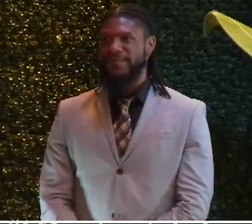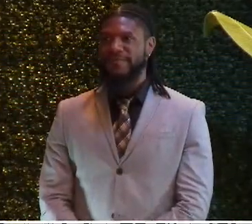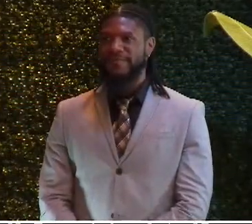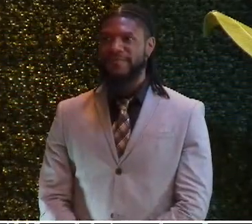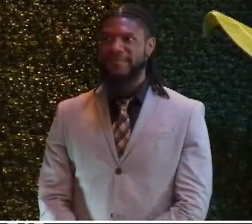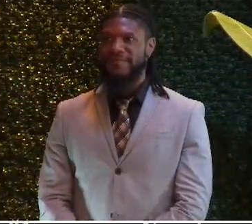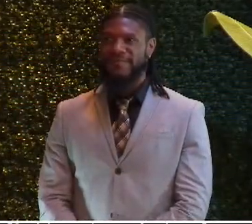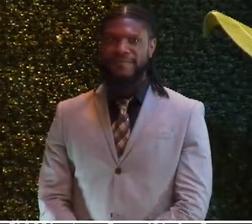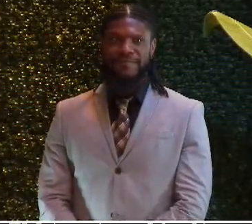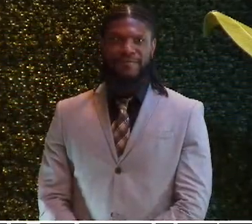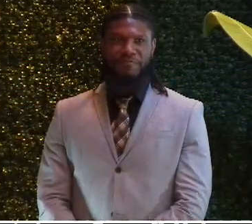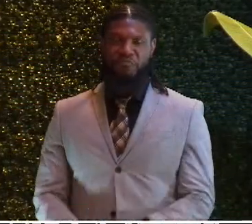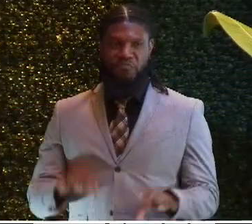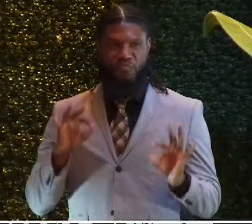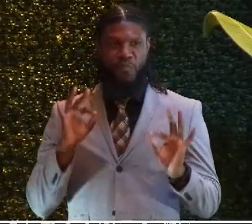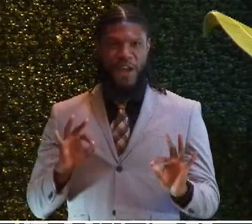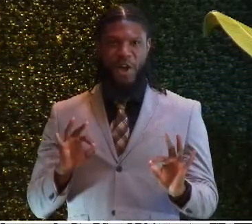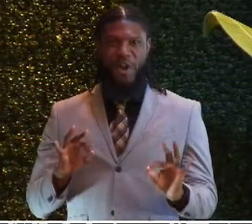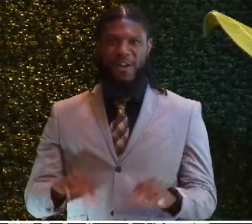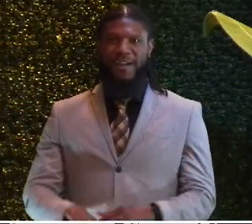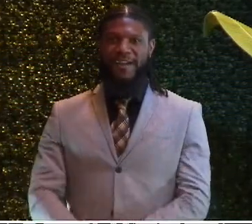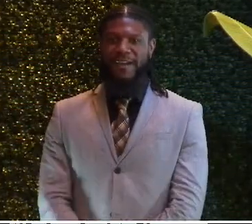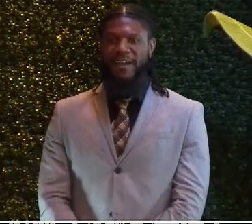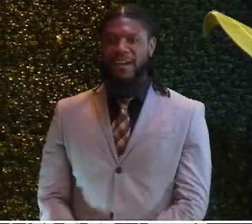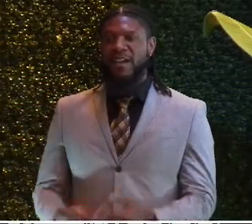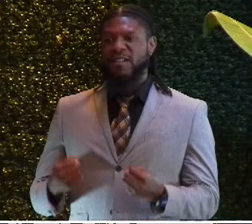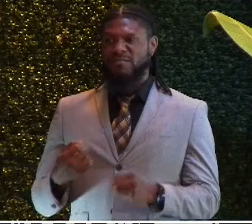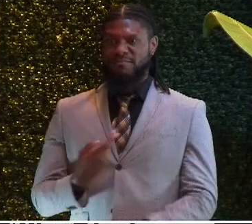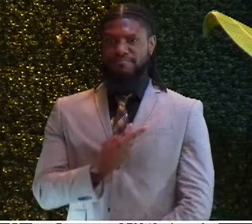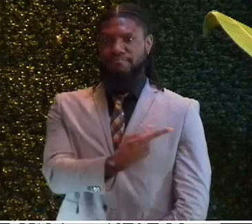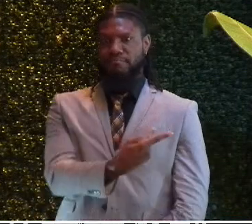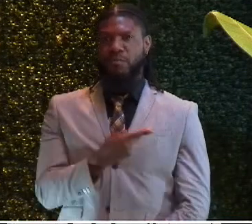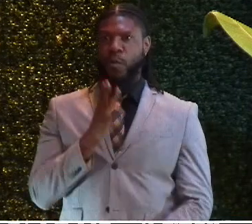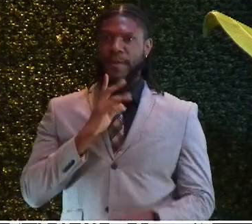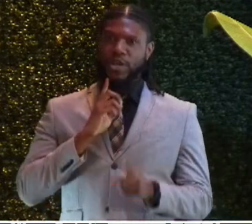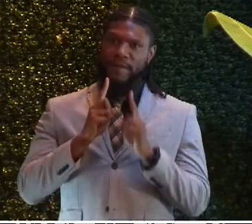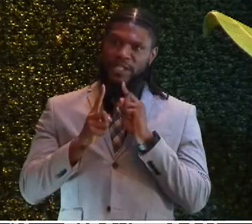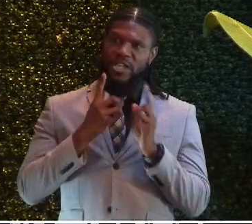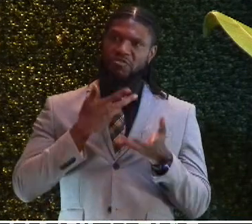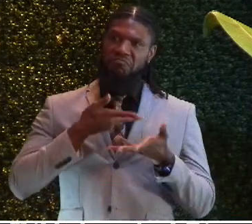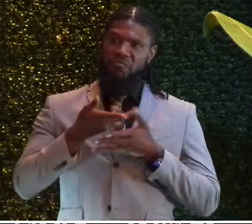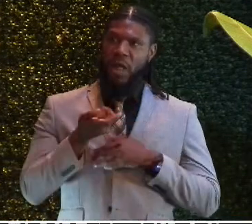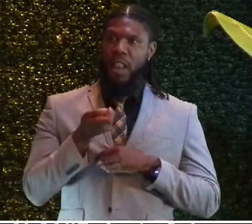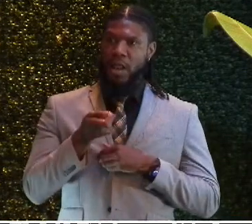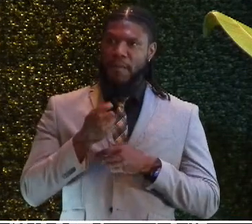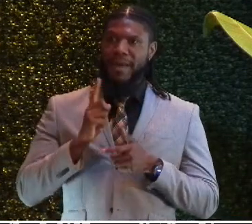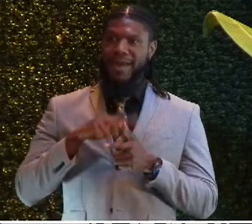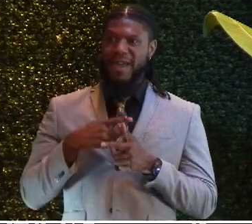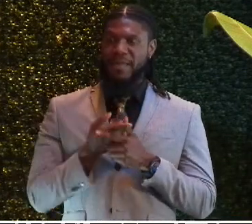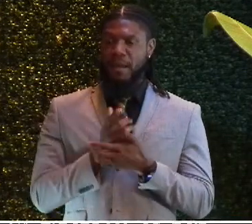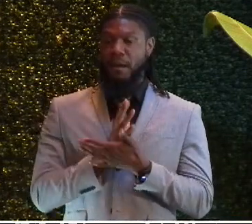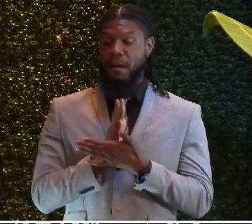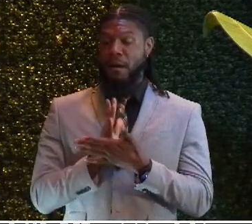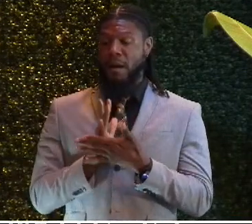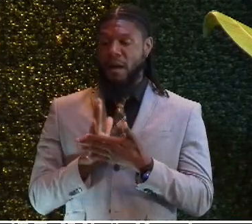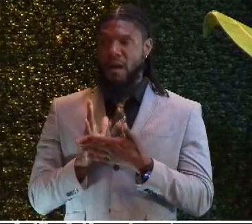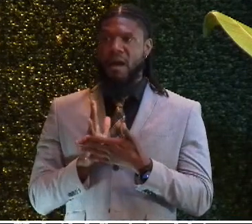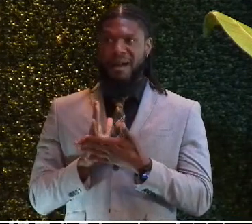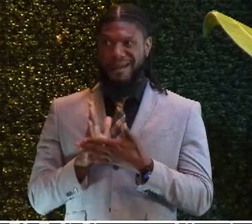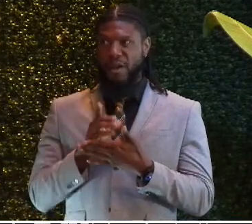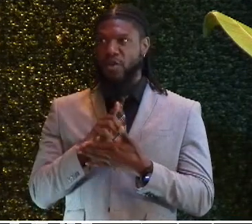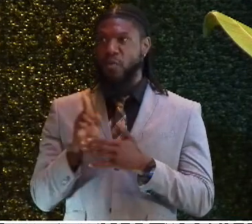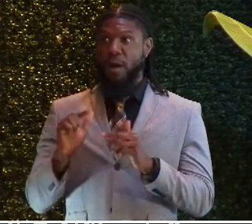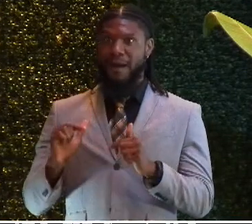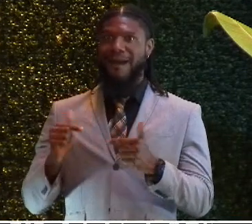Right on. So Angelica and I are going to be in conversation for a little bit, and then there's a portion where you all get to